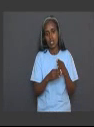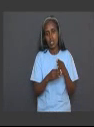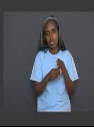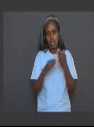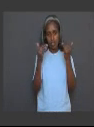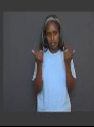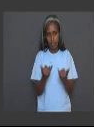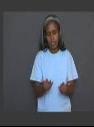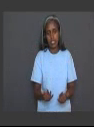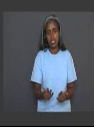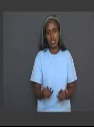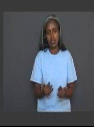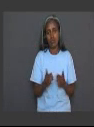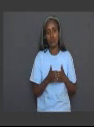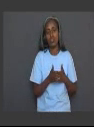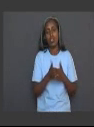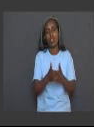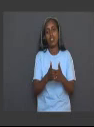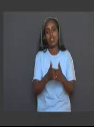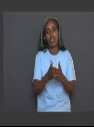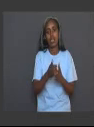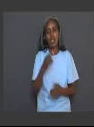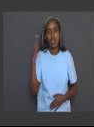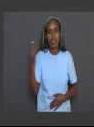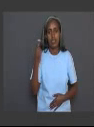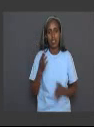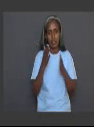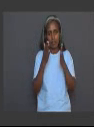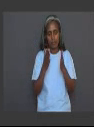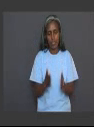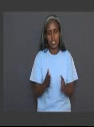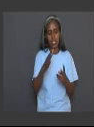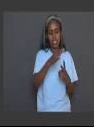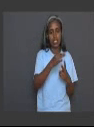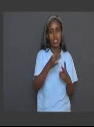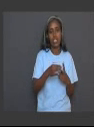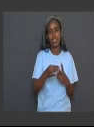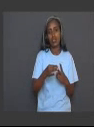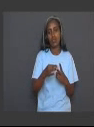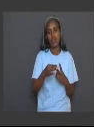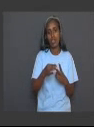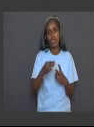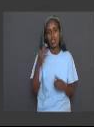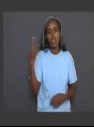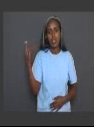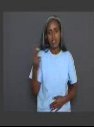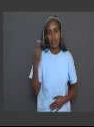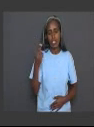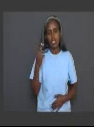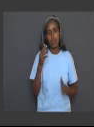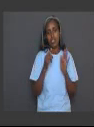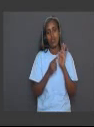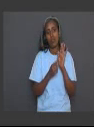are designed to guide an investor's selection of an